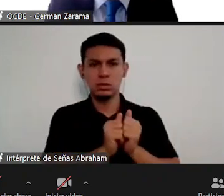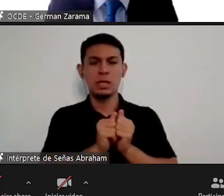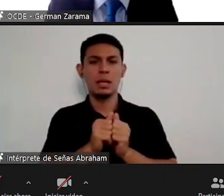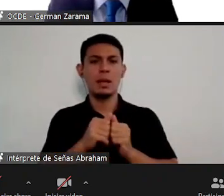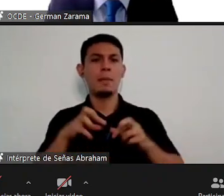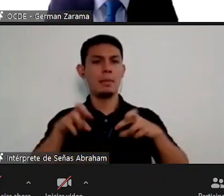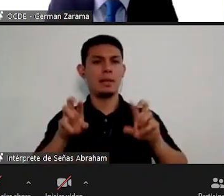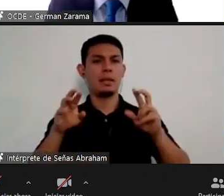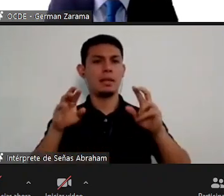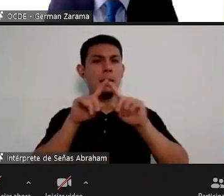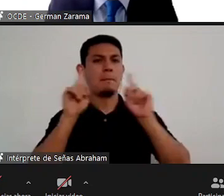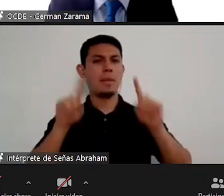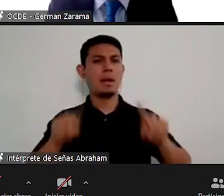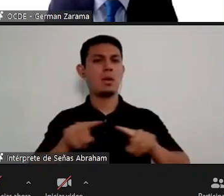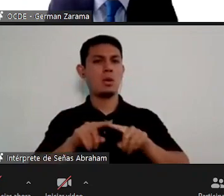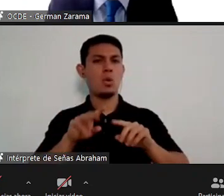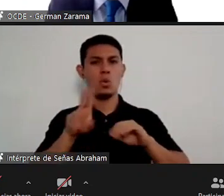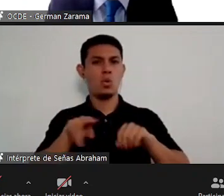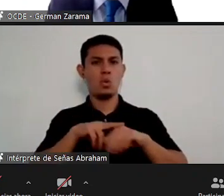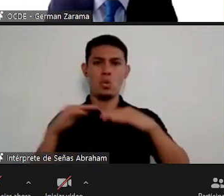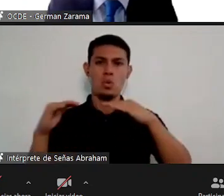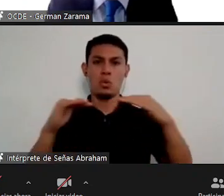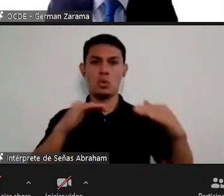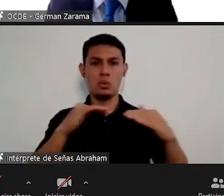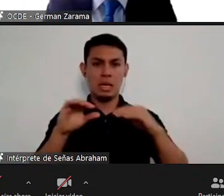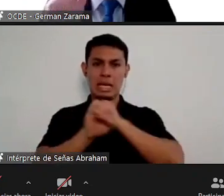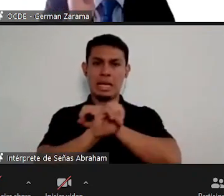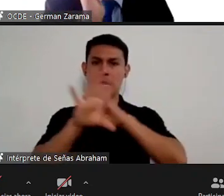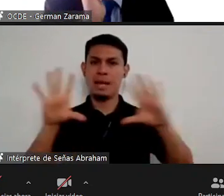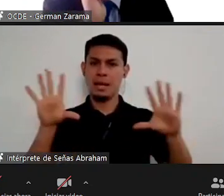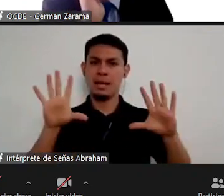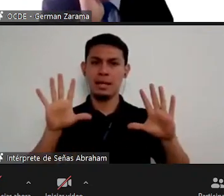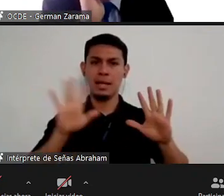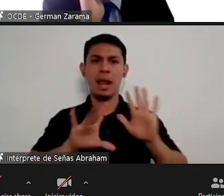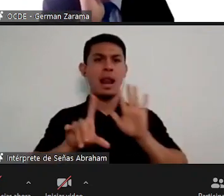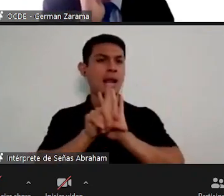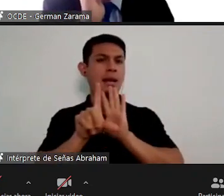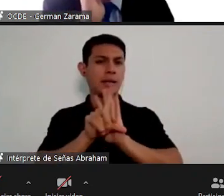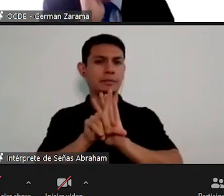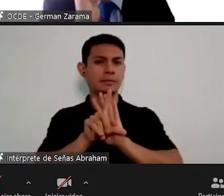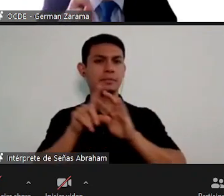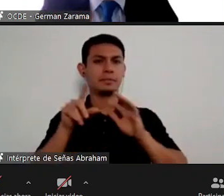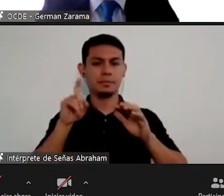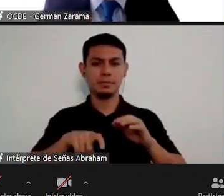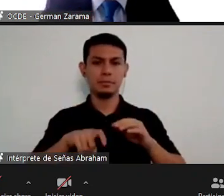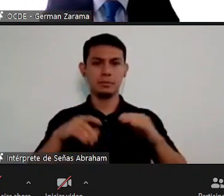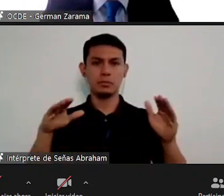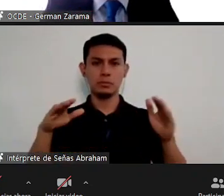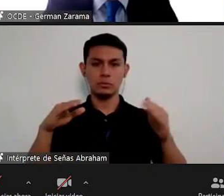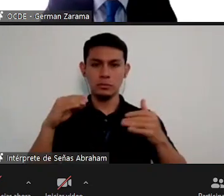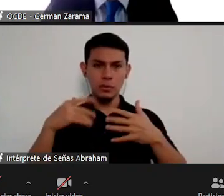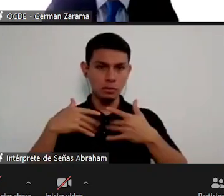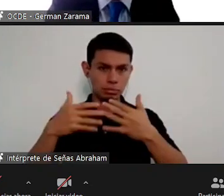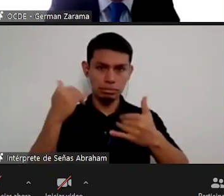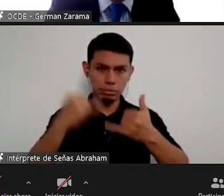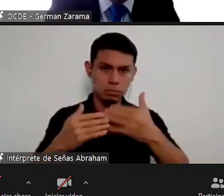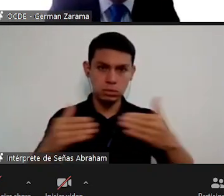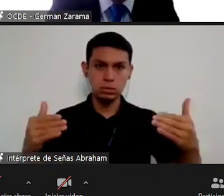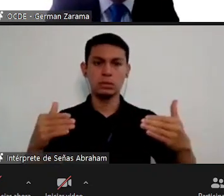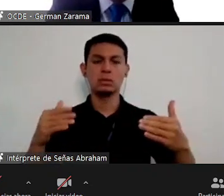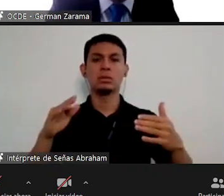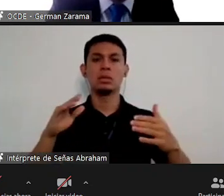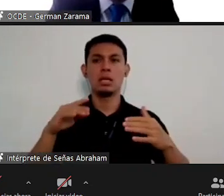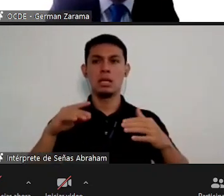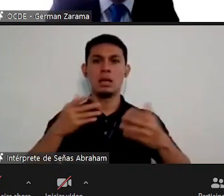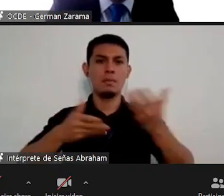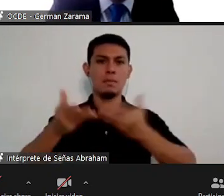they would allow us to have a common framework between different actors and have clarity rules we can close gaps and eliminate